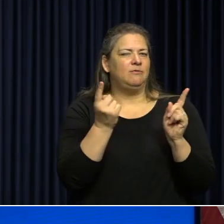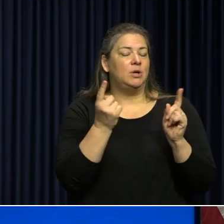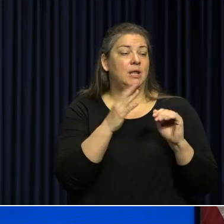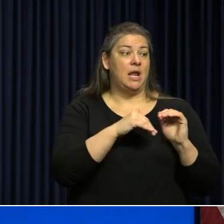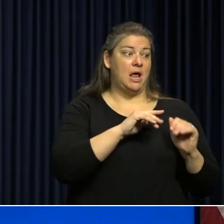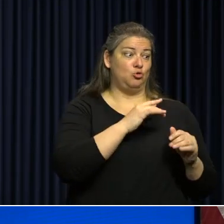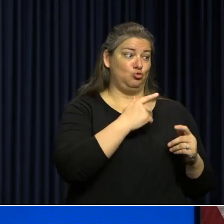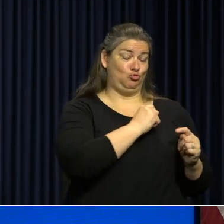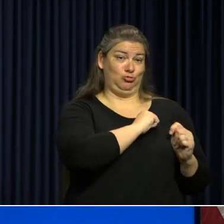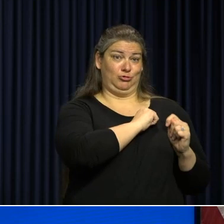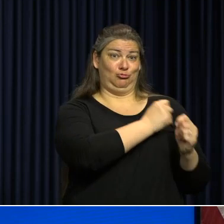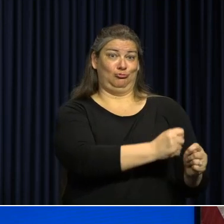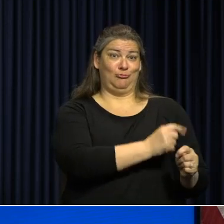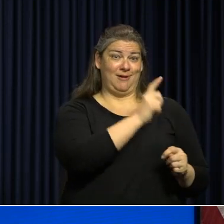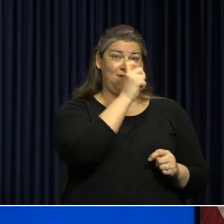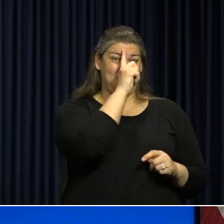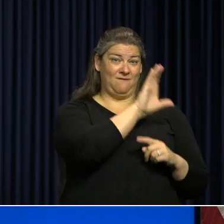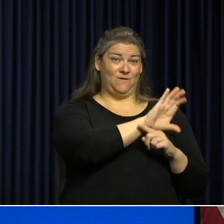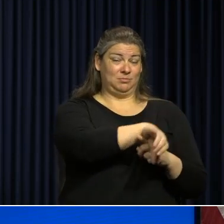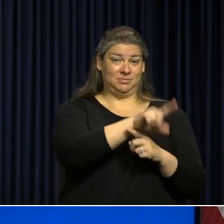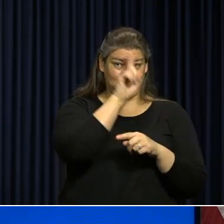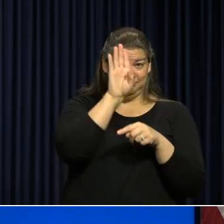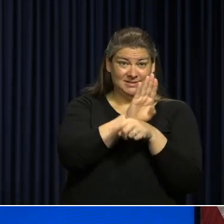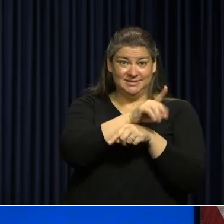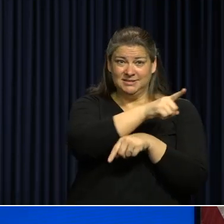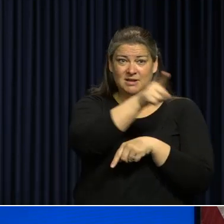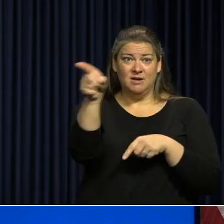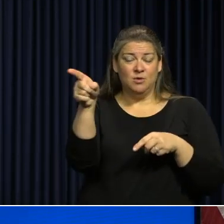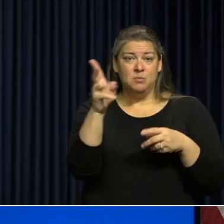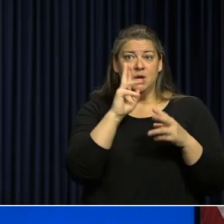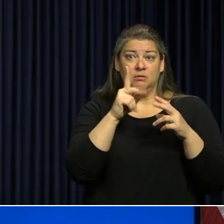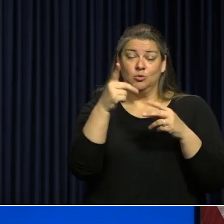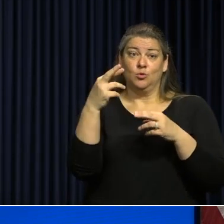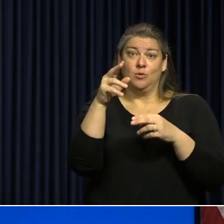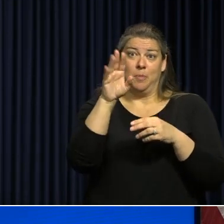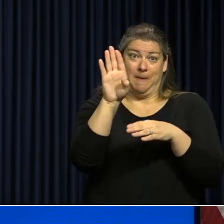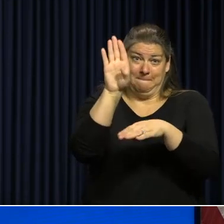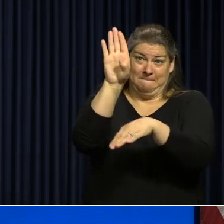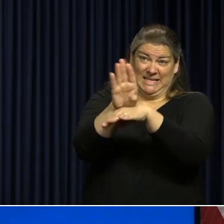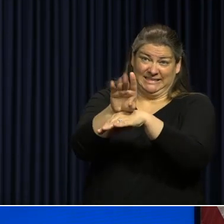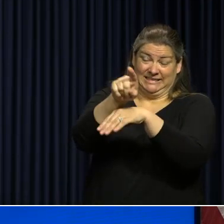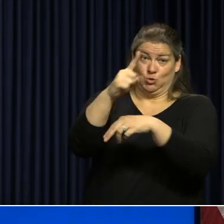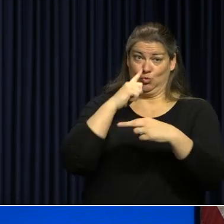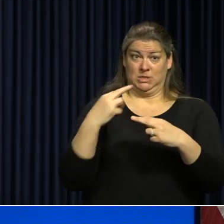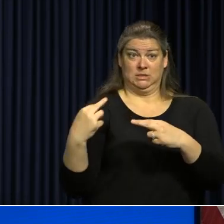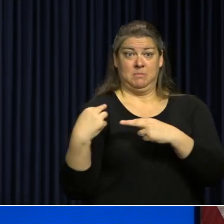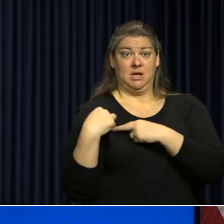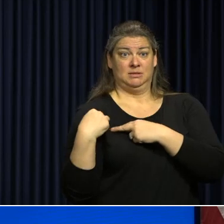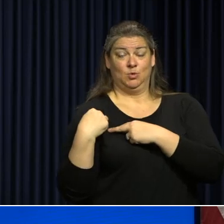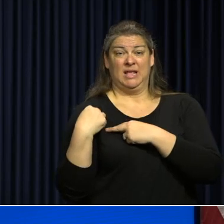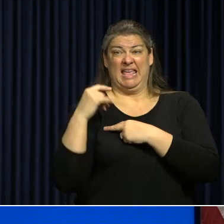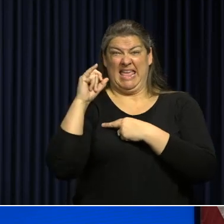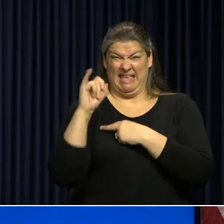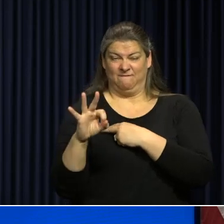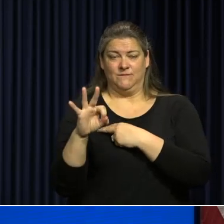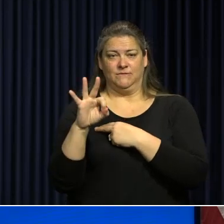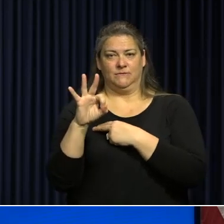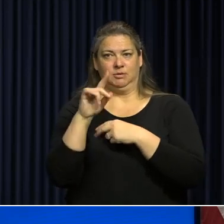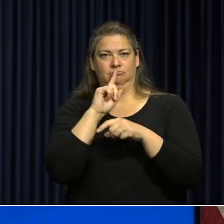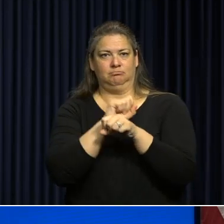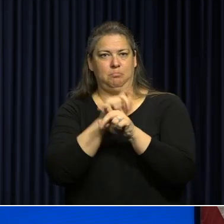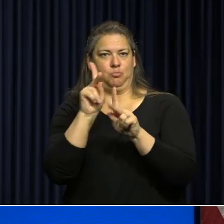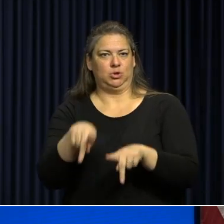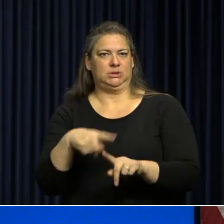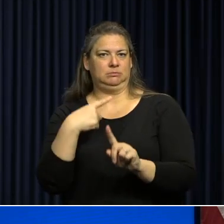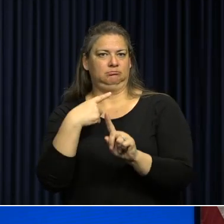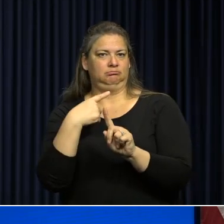do that, because a business is also going to be very responsible for if they have someone that tests or they have